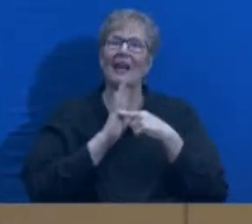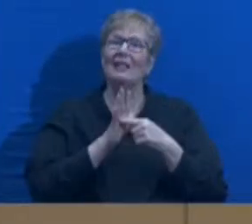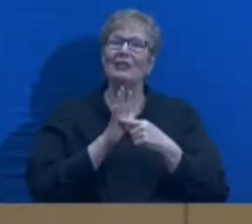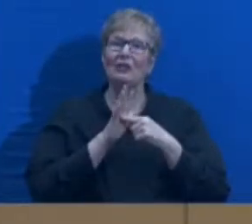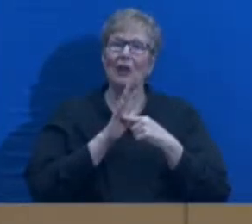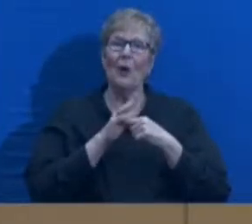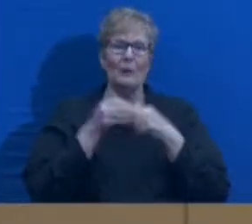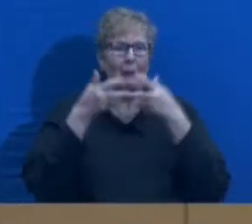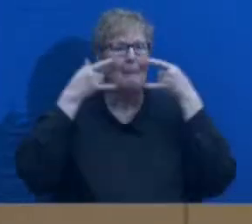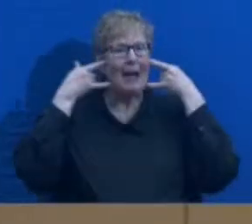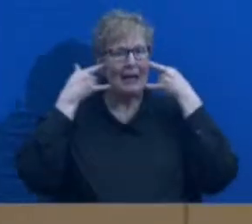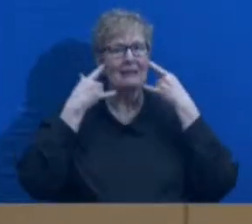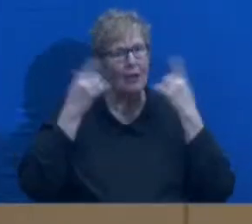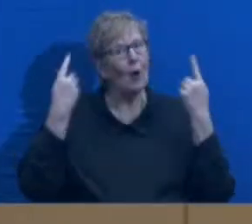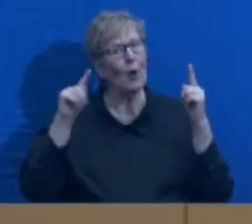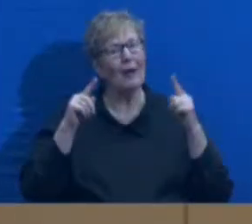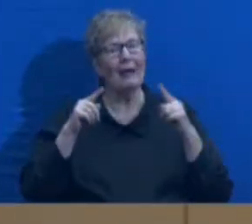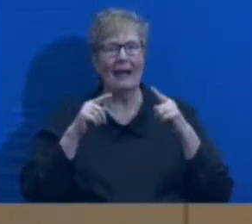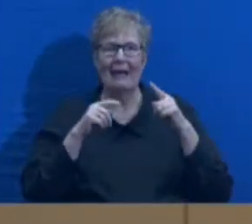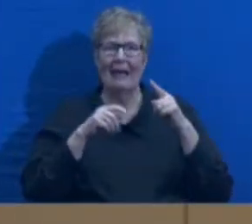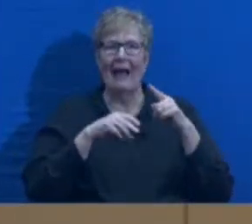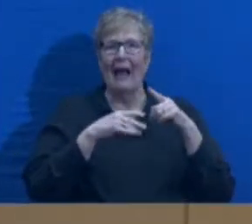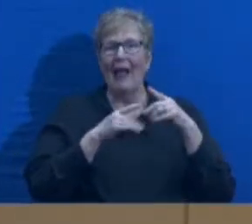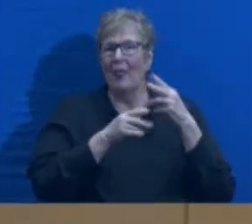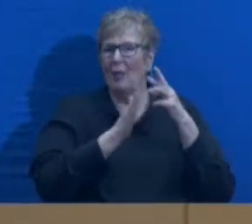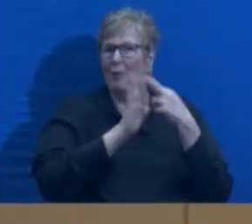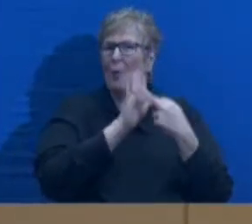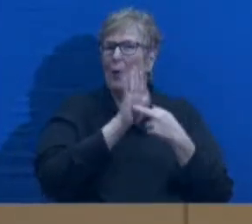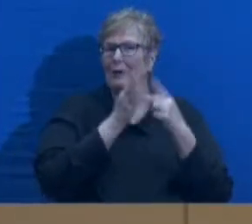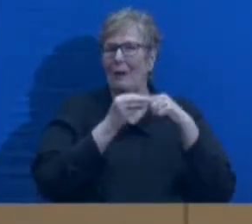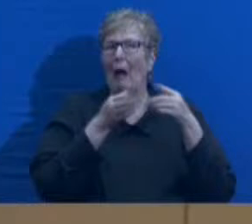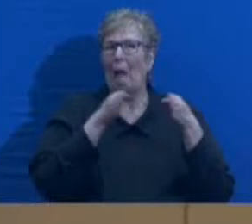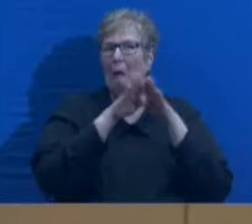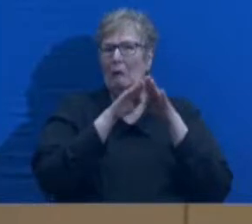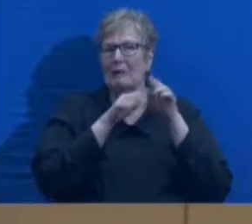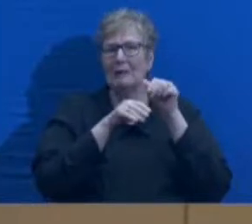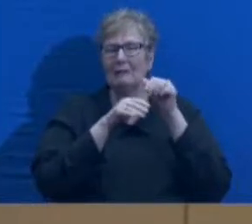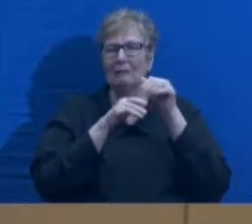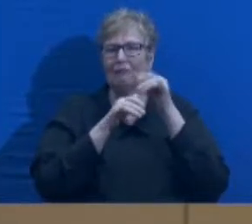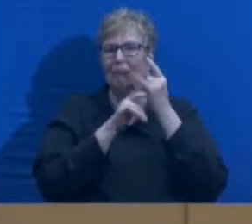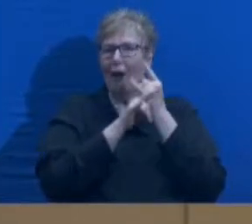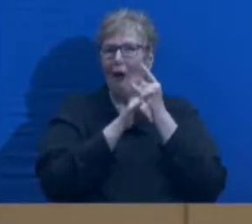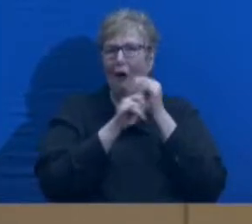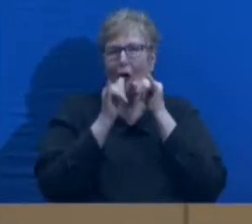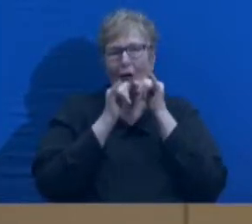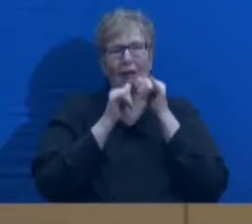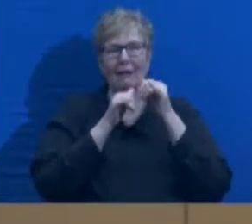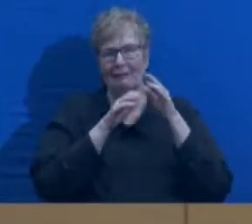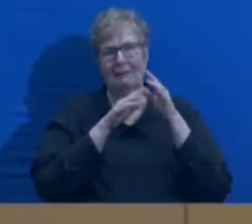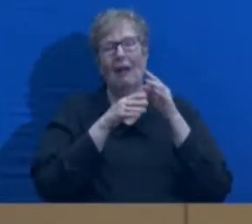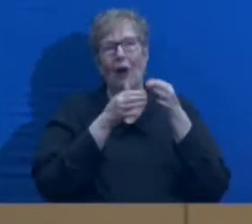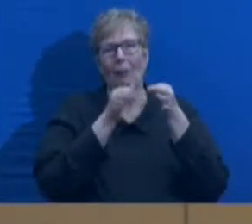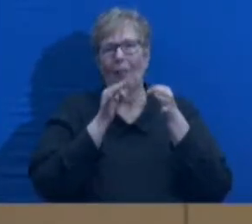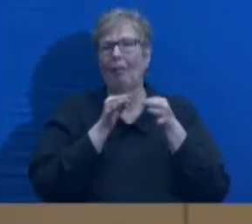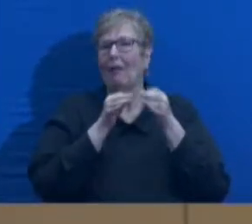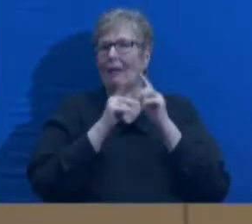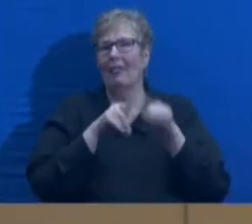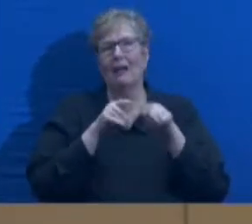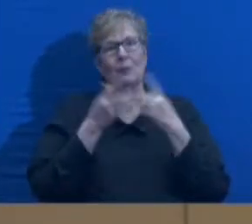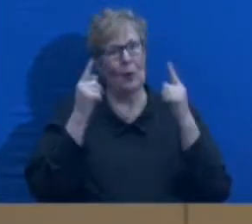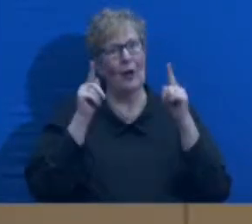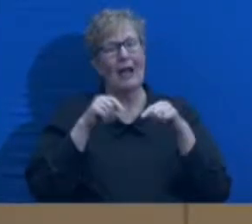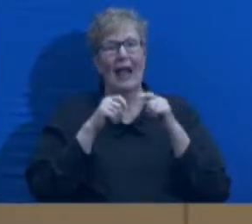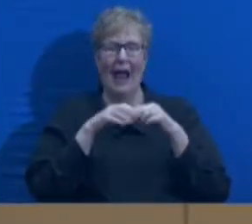mask ordinance is working, the late-night alcohol restrictions are working, and our aggressive Count on Me CLT marketing campaign